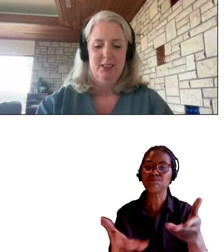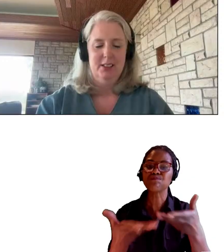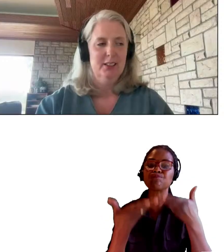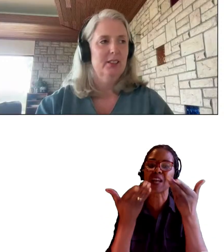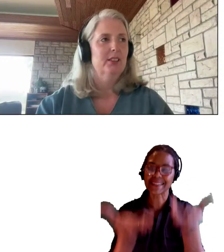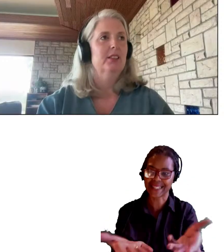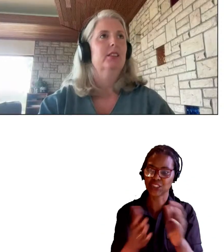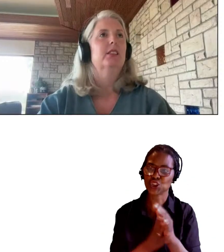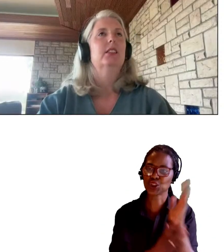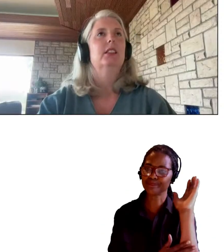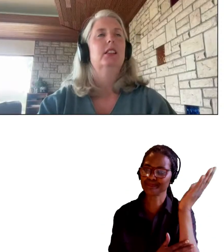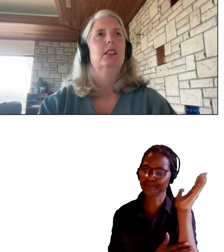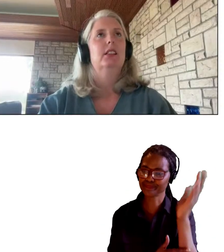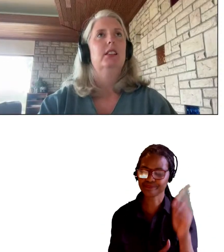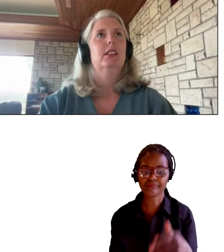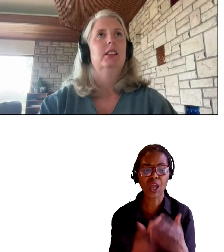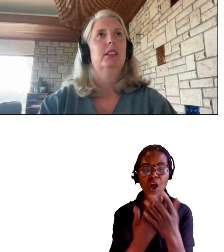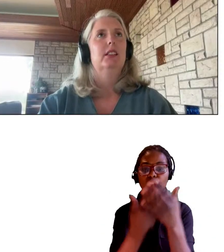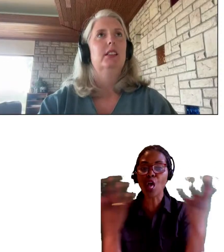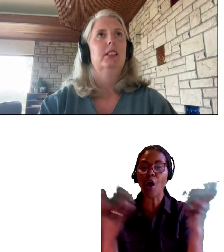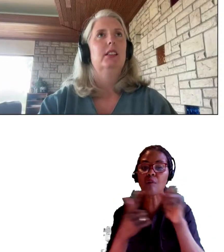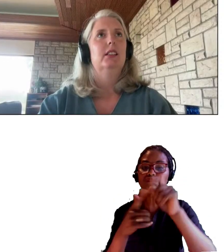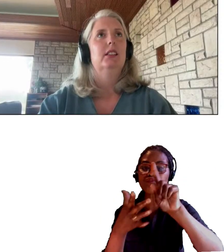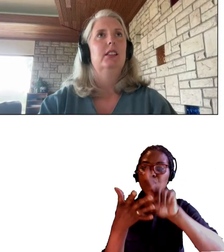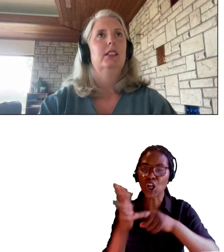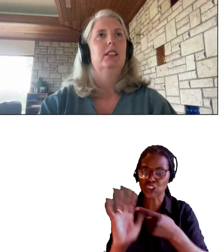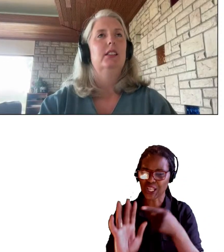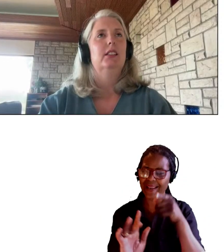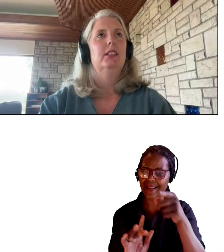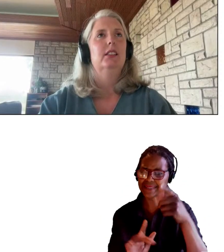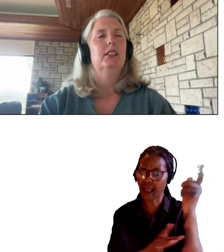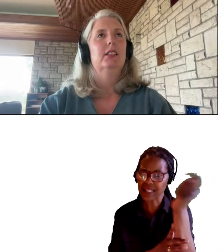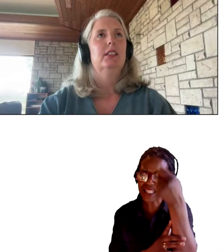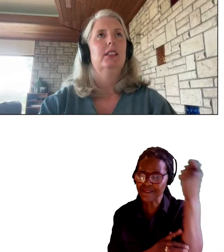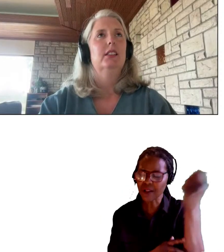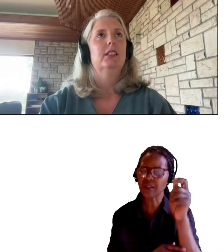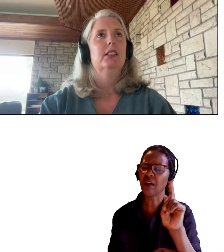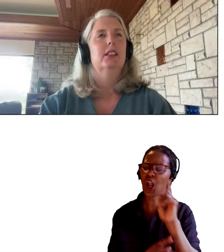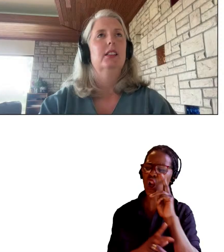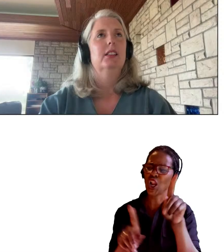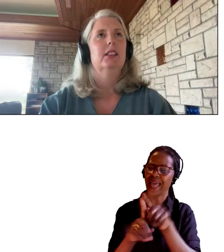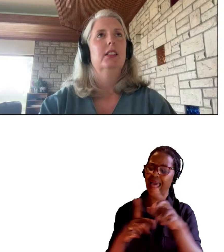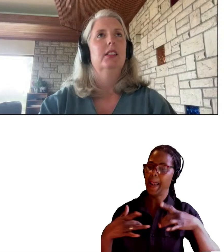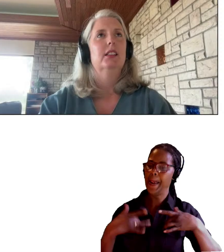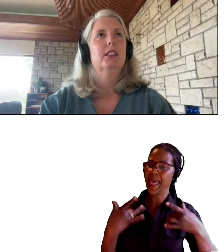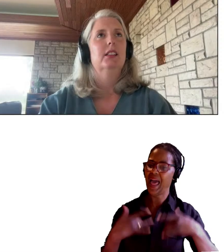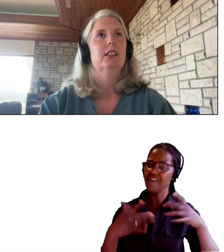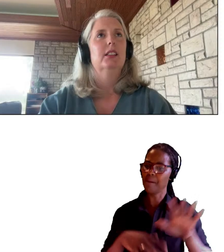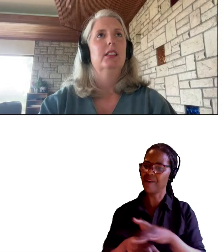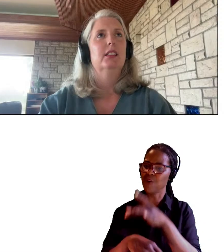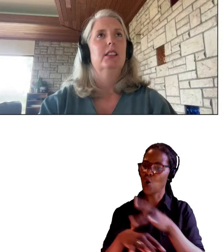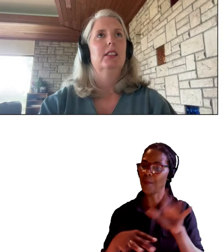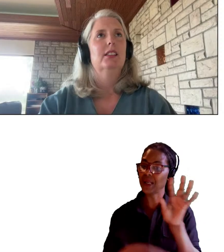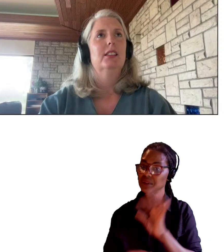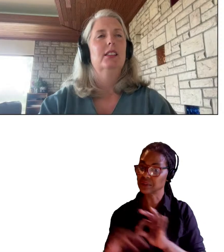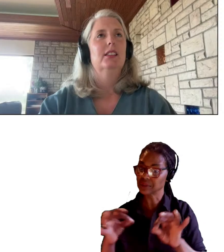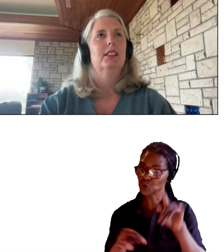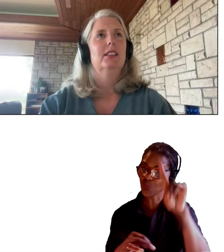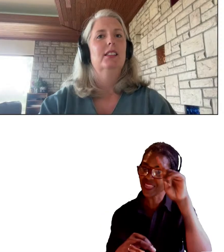first round seem to be live performance projects. Are these more likely to be successful in the second round?